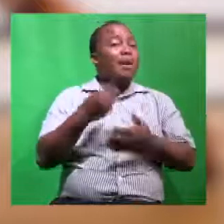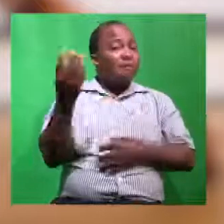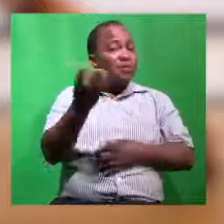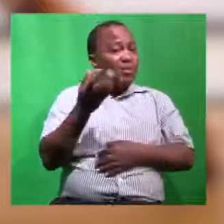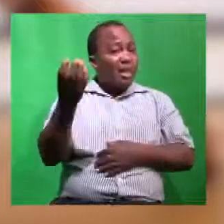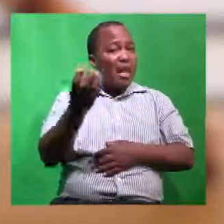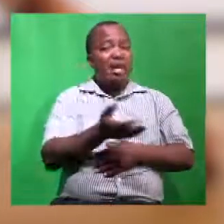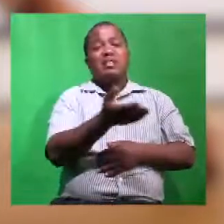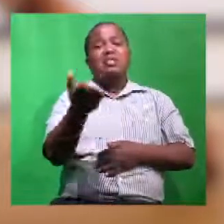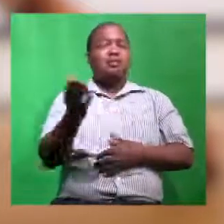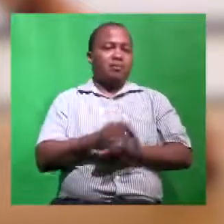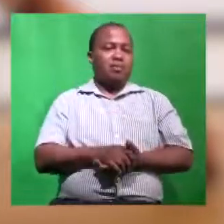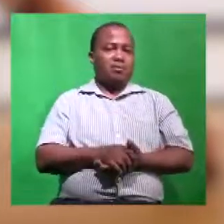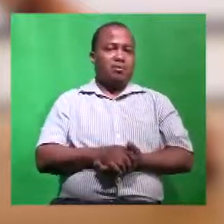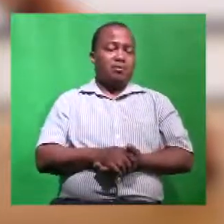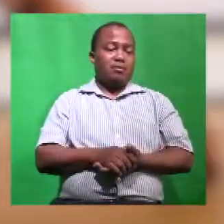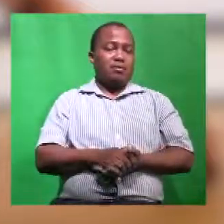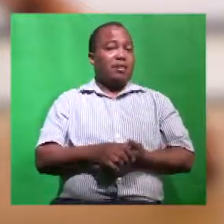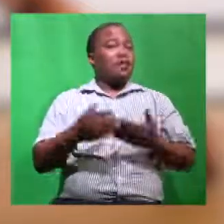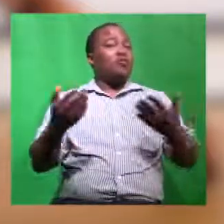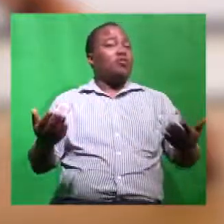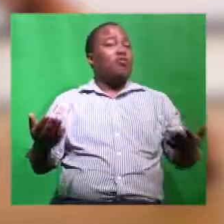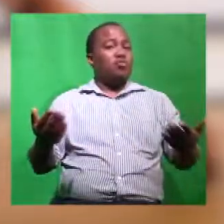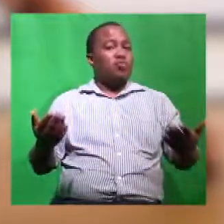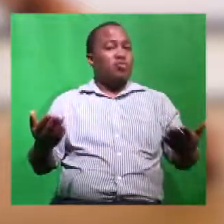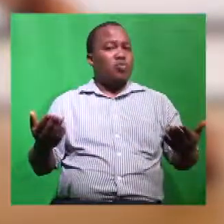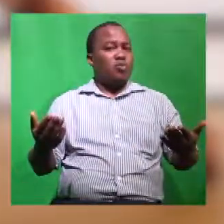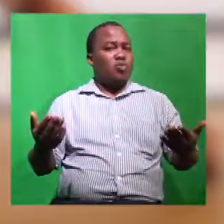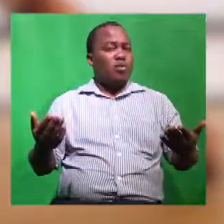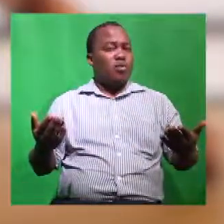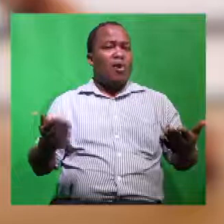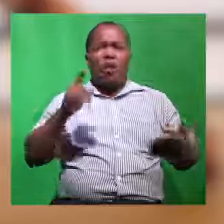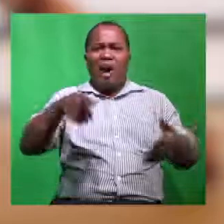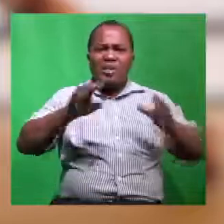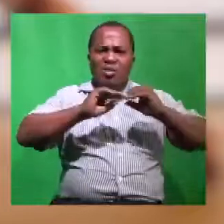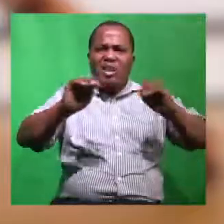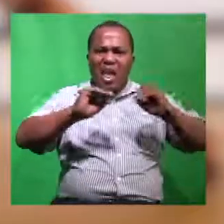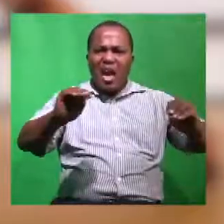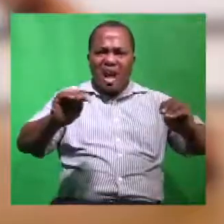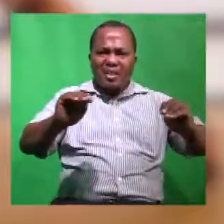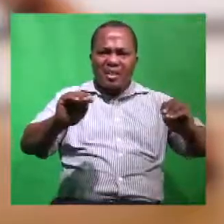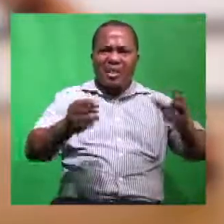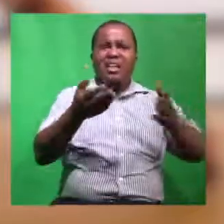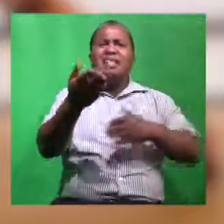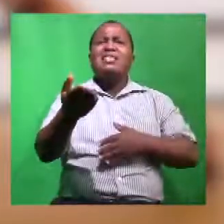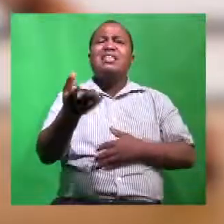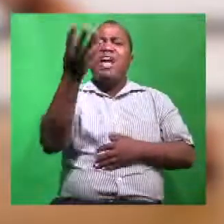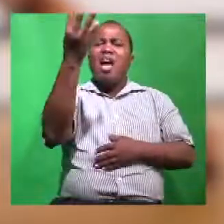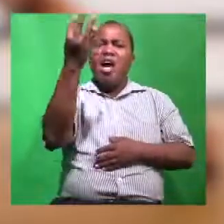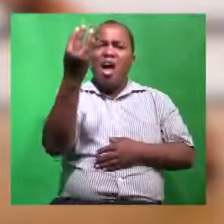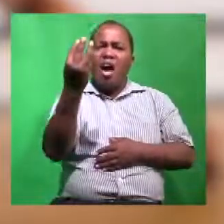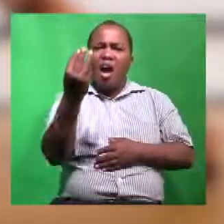practice this situation. So what I want to remind you, when widow